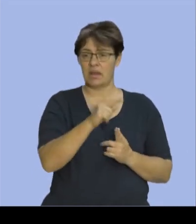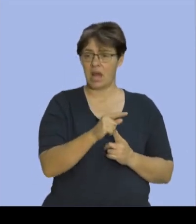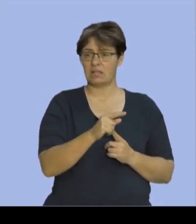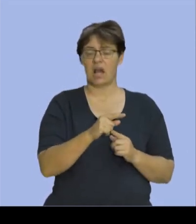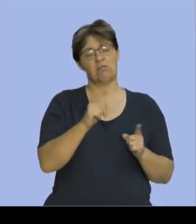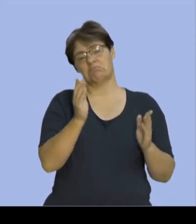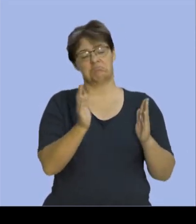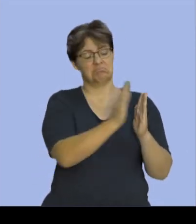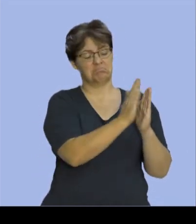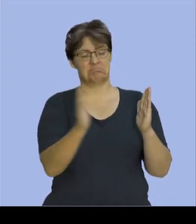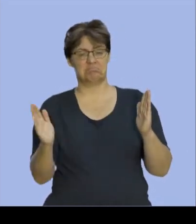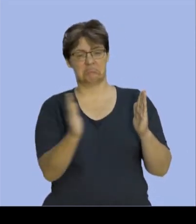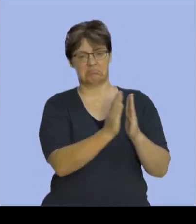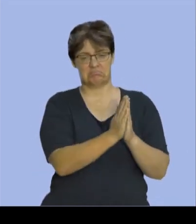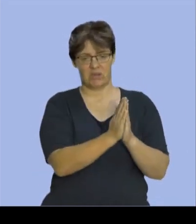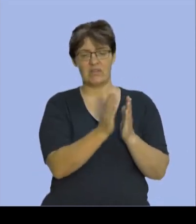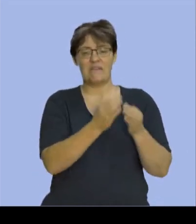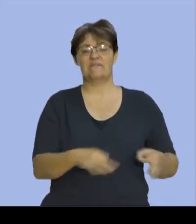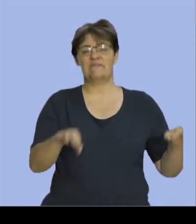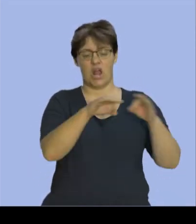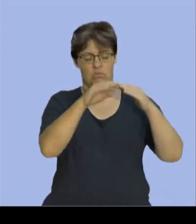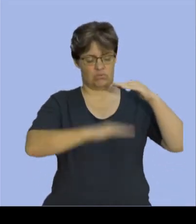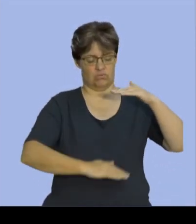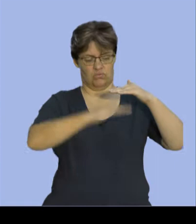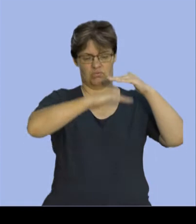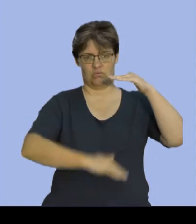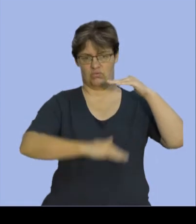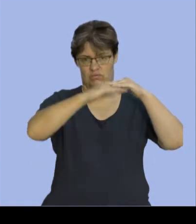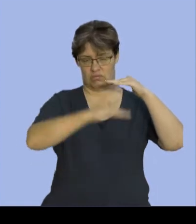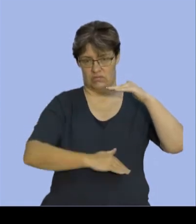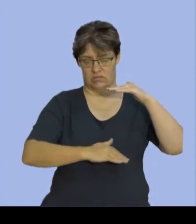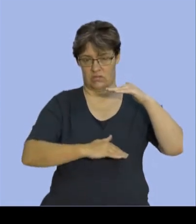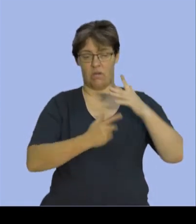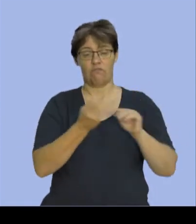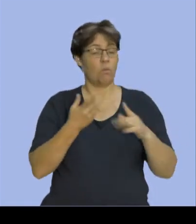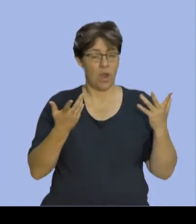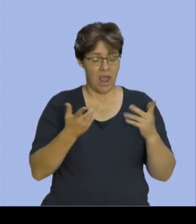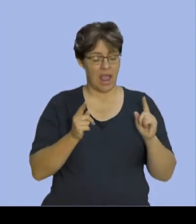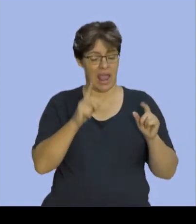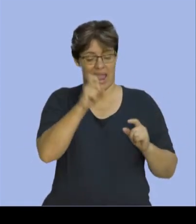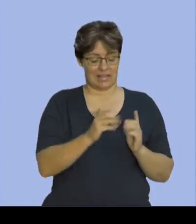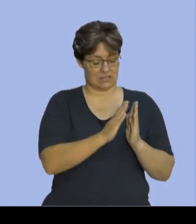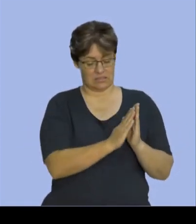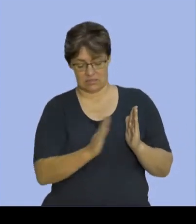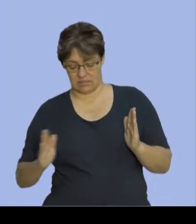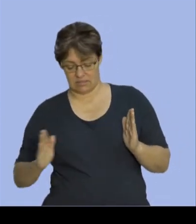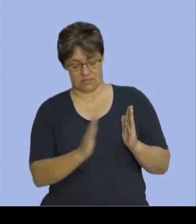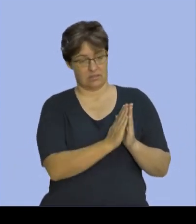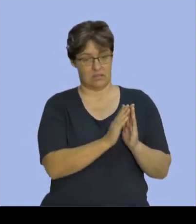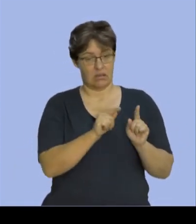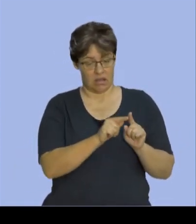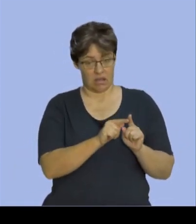range, or let's say a set of values that are on the x-axis where the graph is